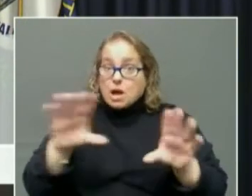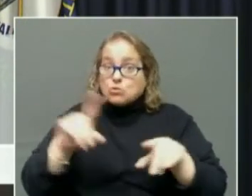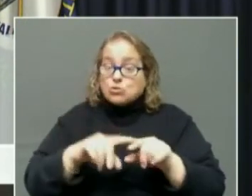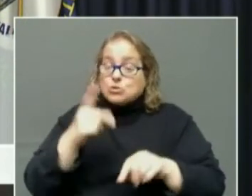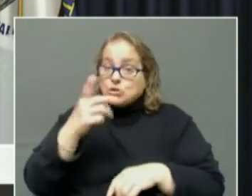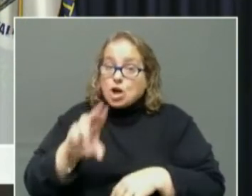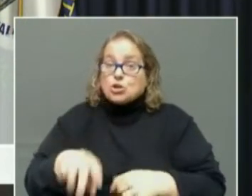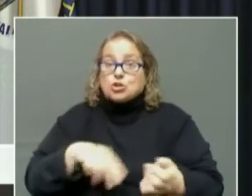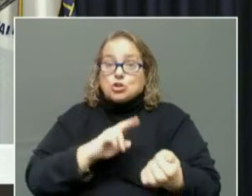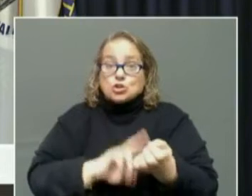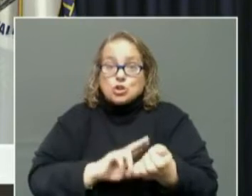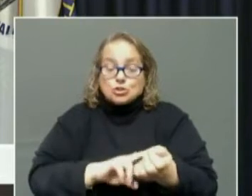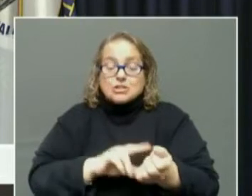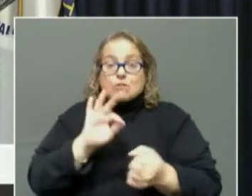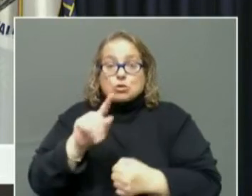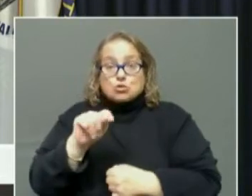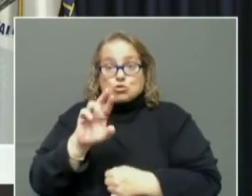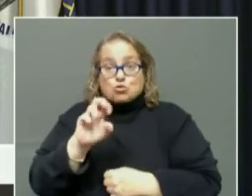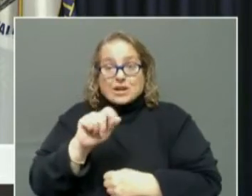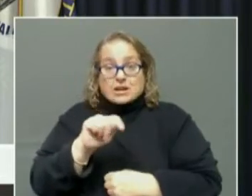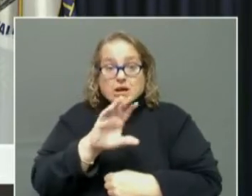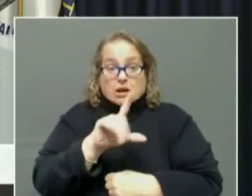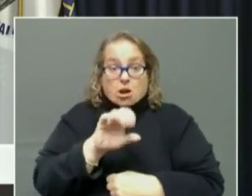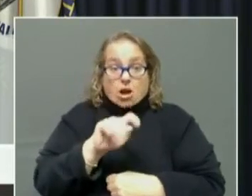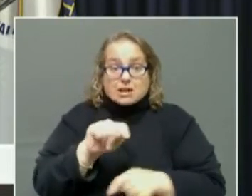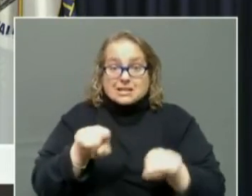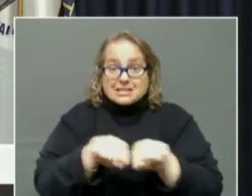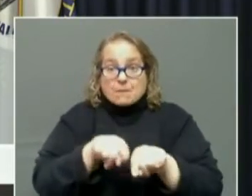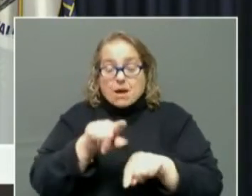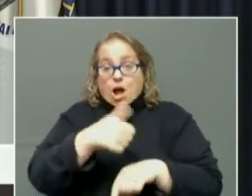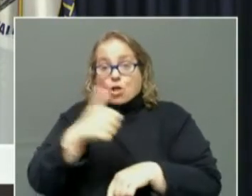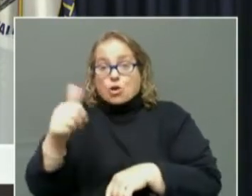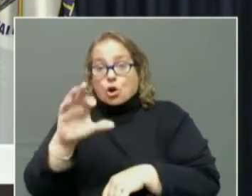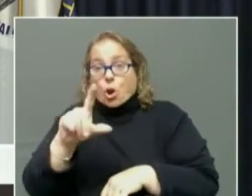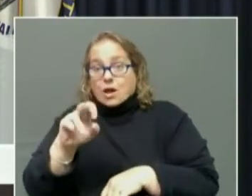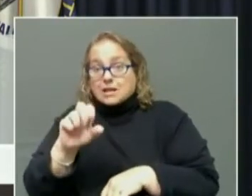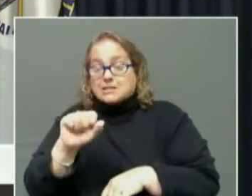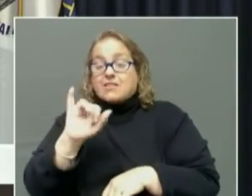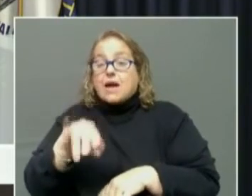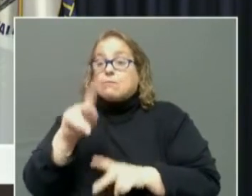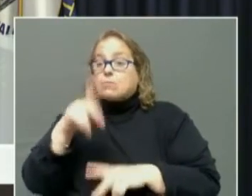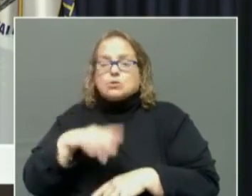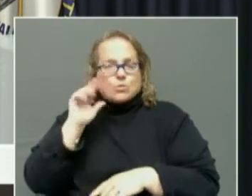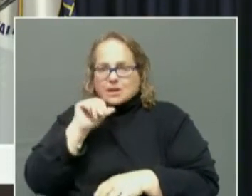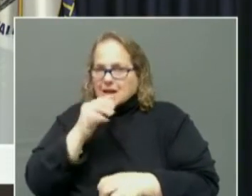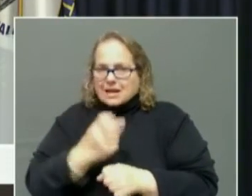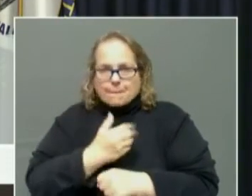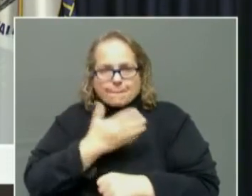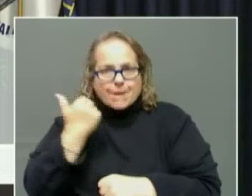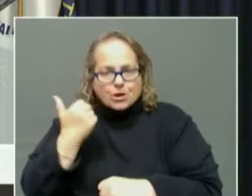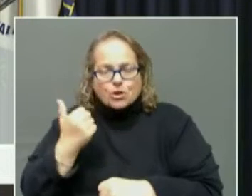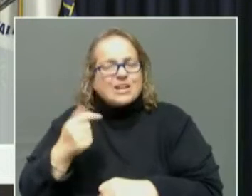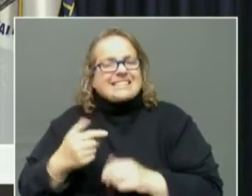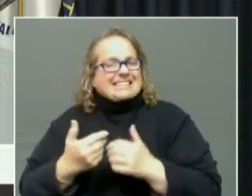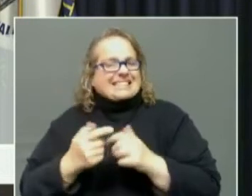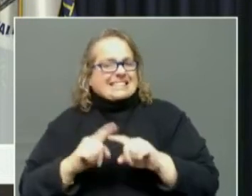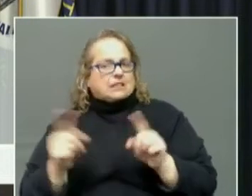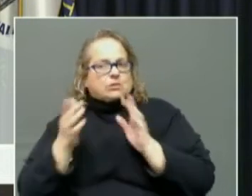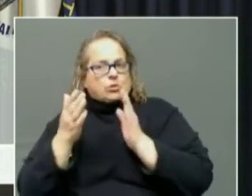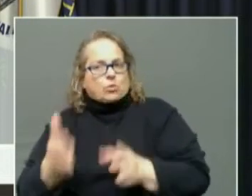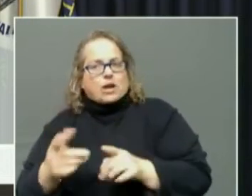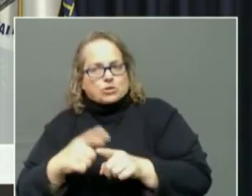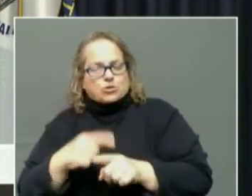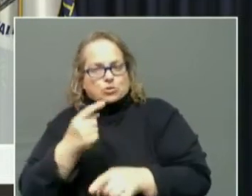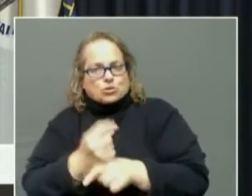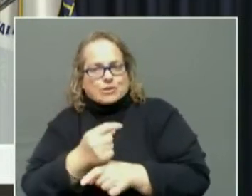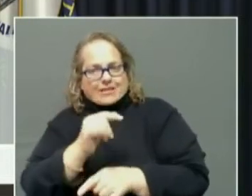that if you treat this clot the same way you treat other clots, the person's not getting better, that you need to treat it in this separate way. I think a couple